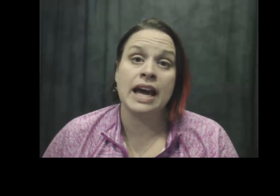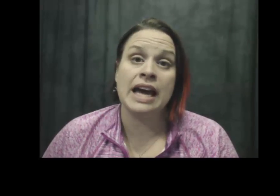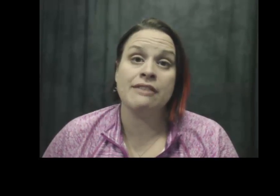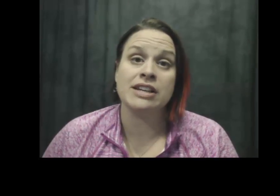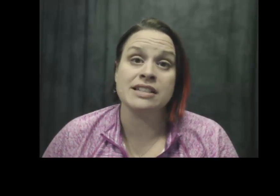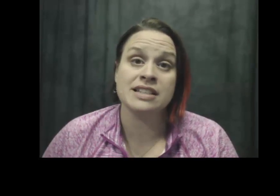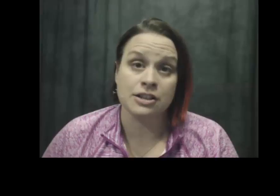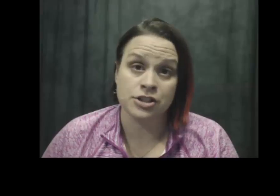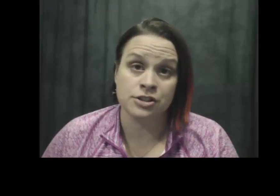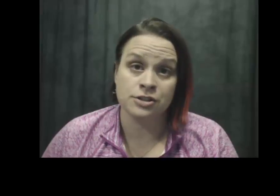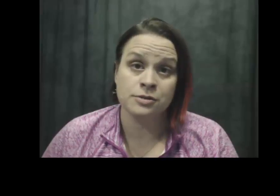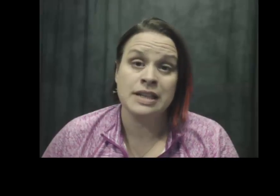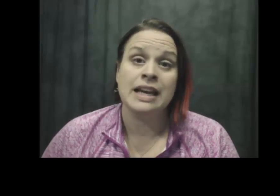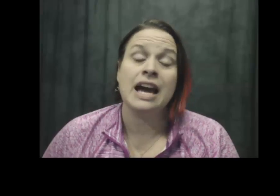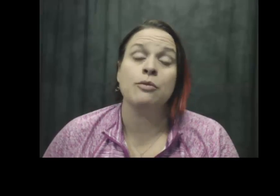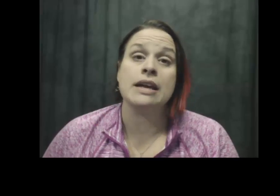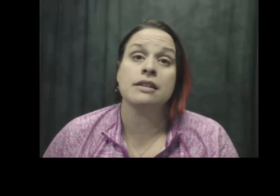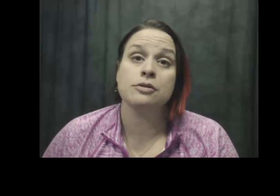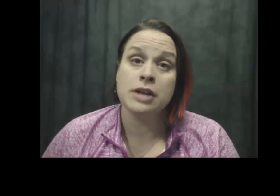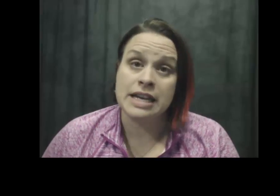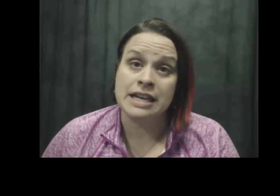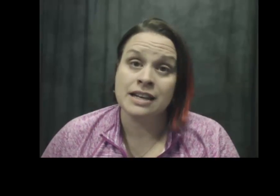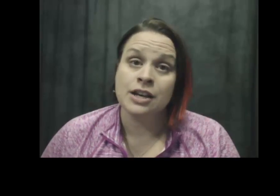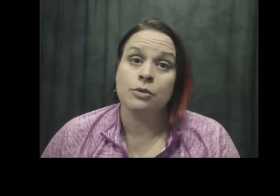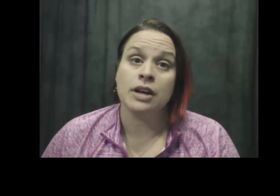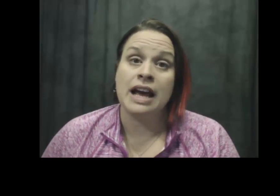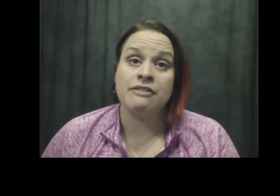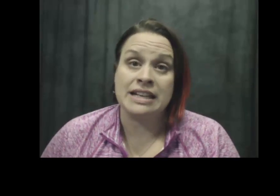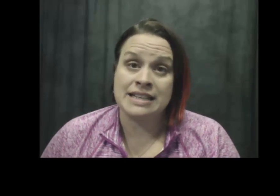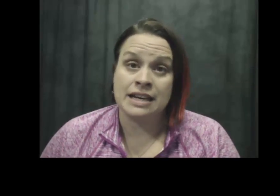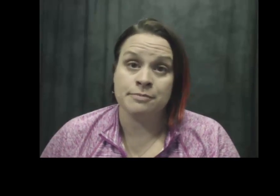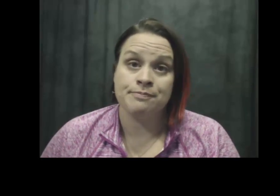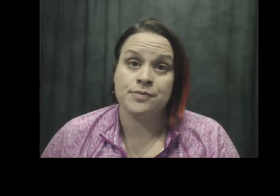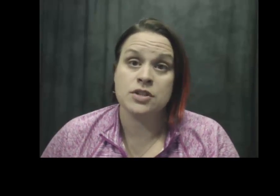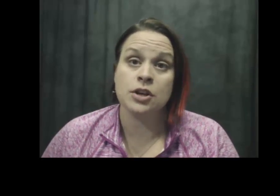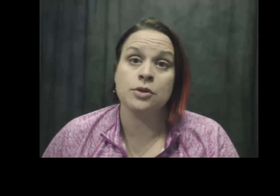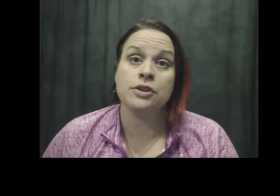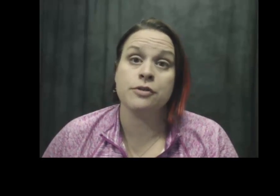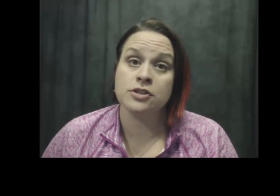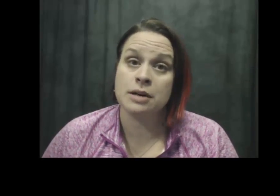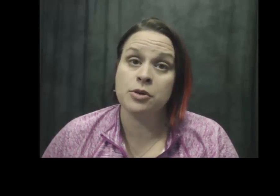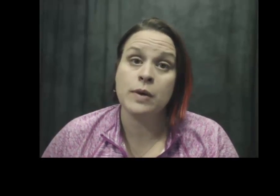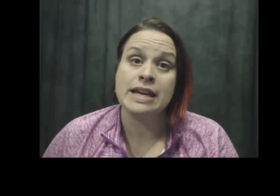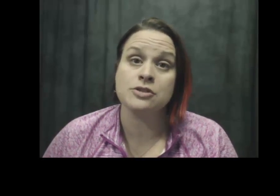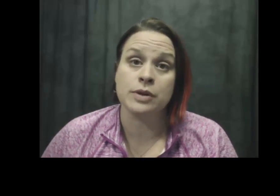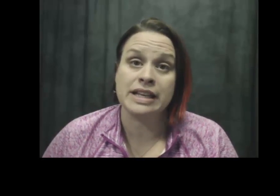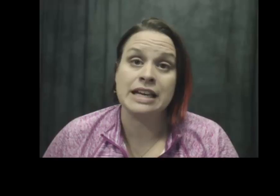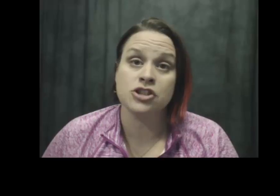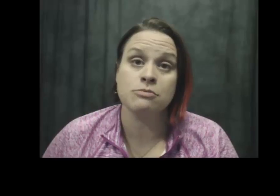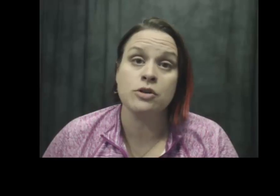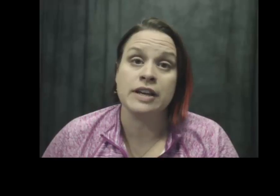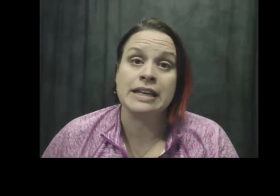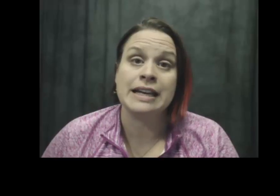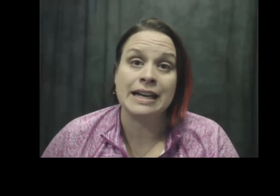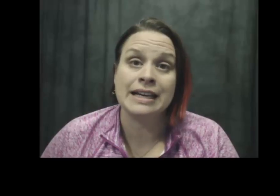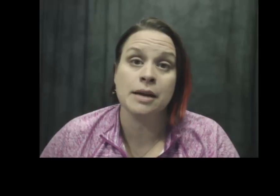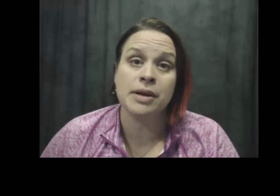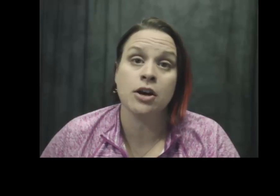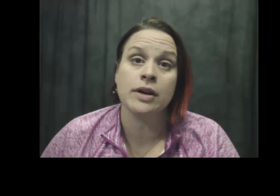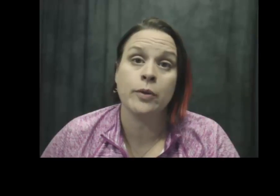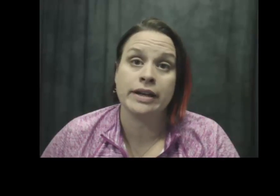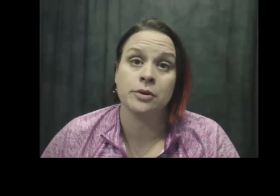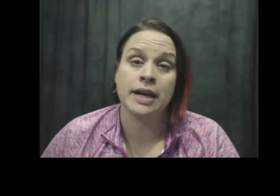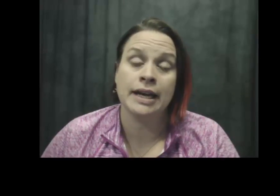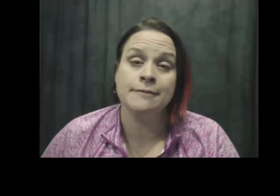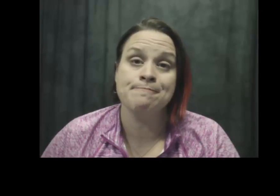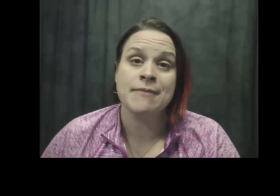we have a discussion due, and week three, we're going to have an exam. So the first couple weeks really get you moving. You got to get up and